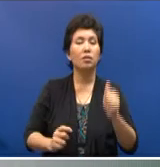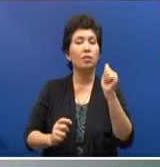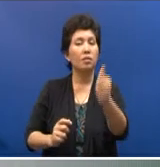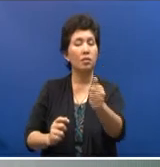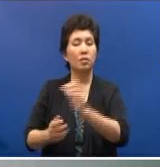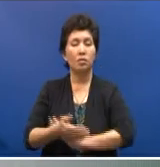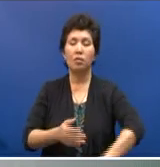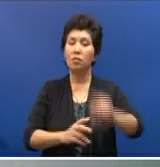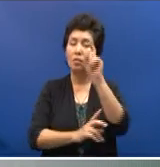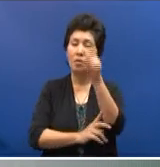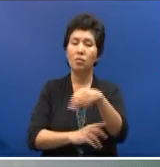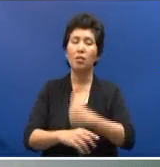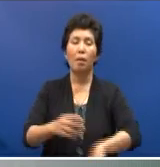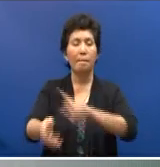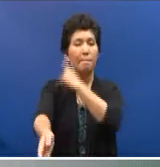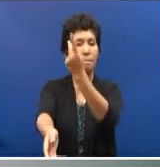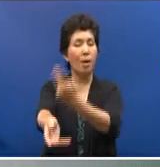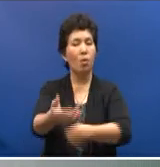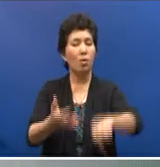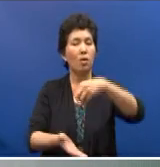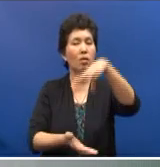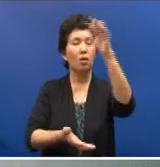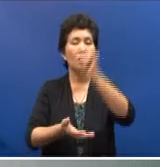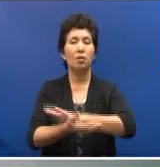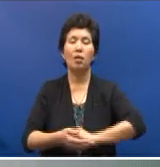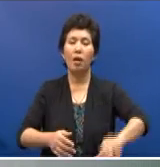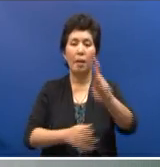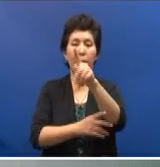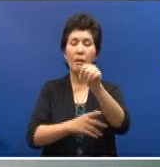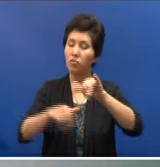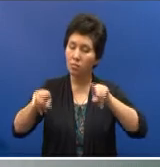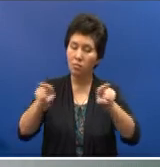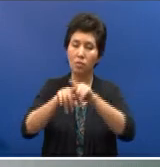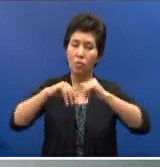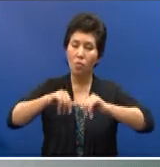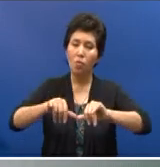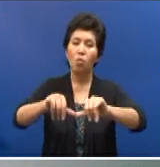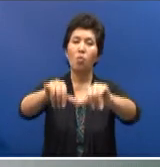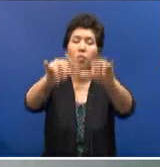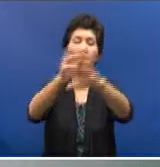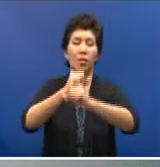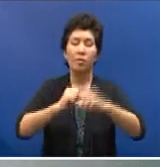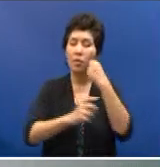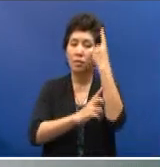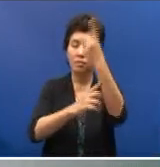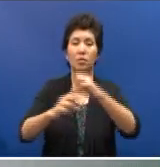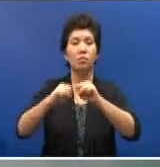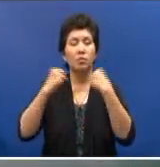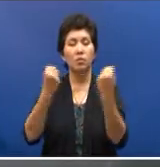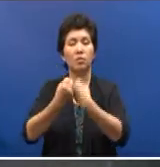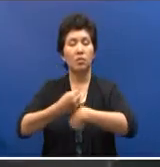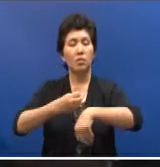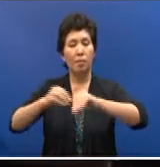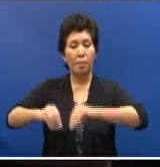okay, or acquiring wealth, power, and prestige along the way. Okay, so what we can understand with social